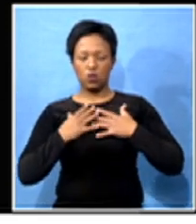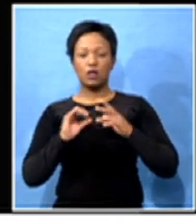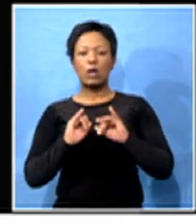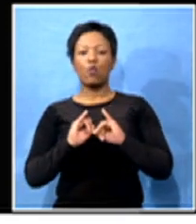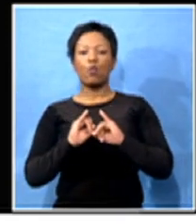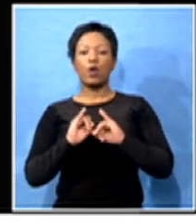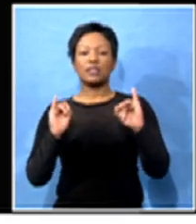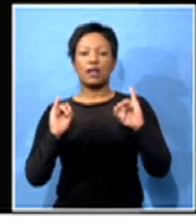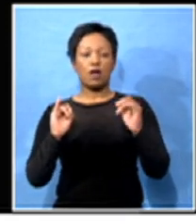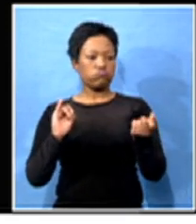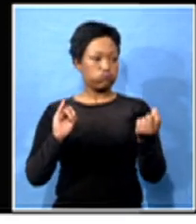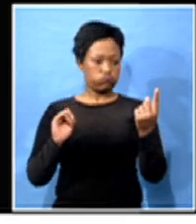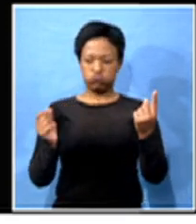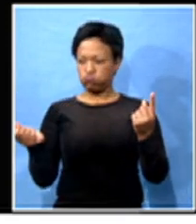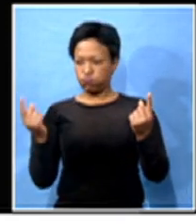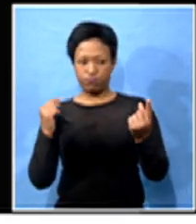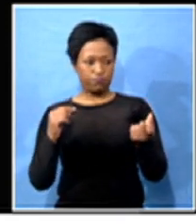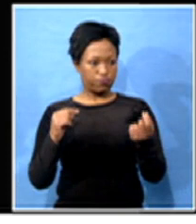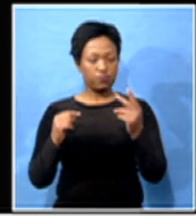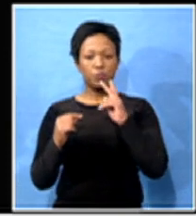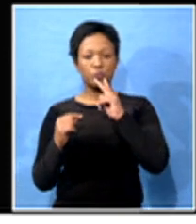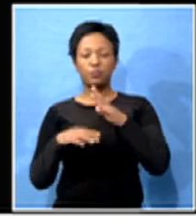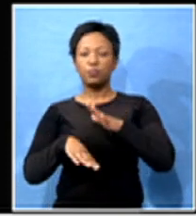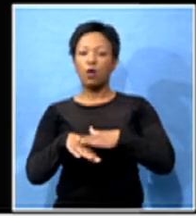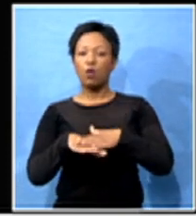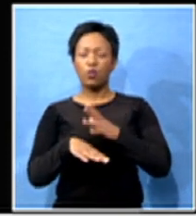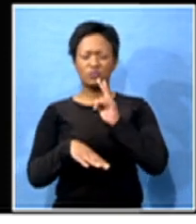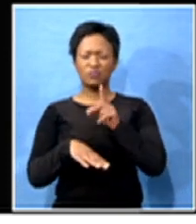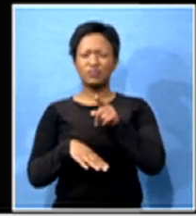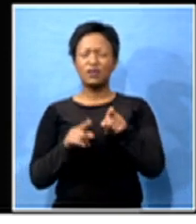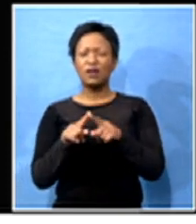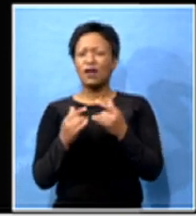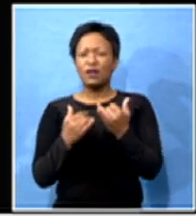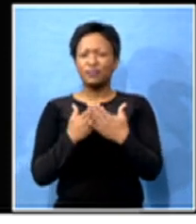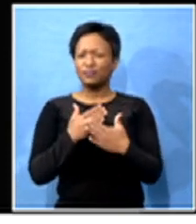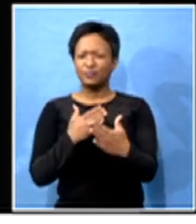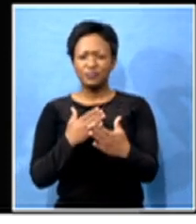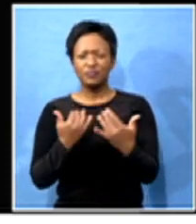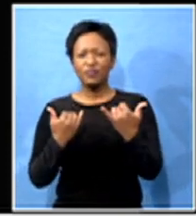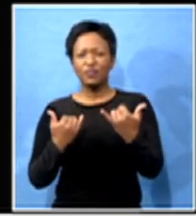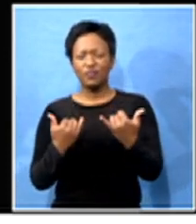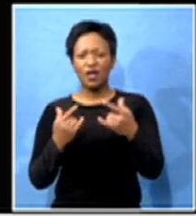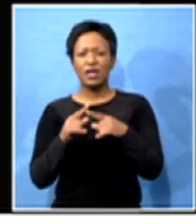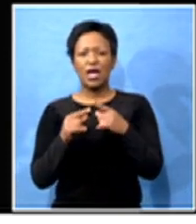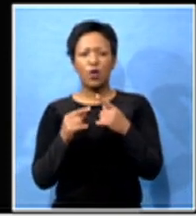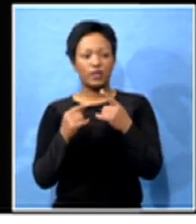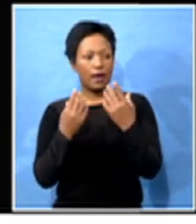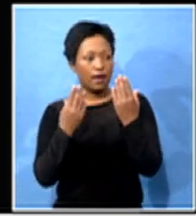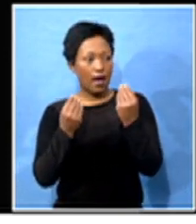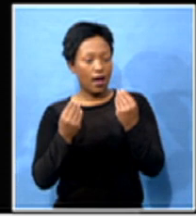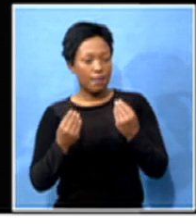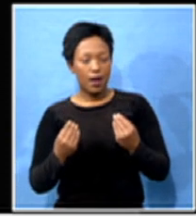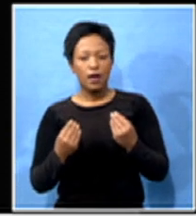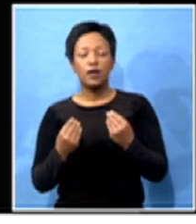now emerging. We are now seeing more of them. And we don't even have the statistics that shows